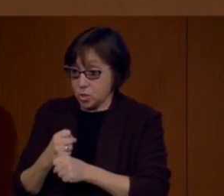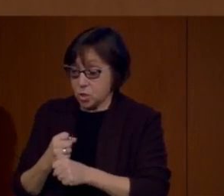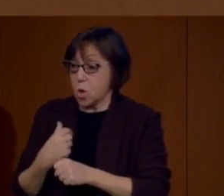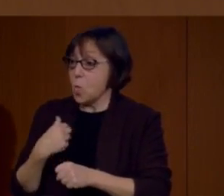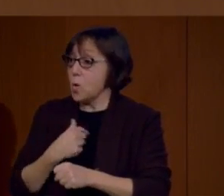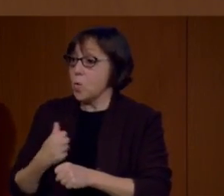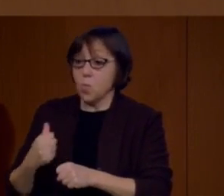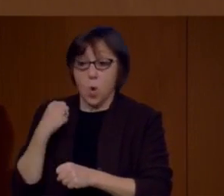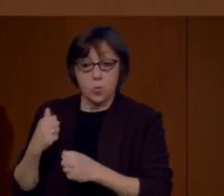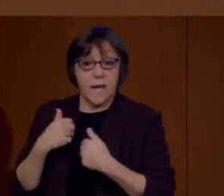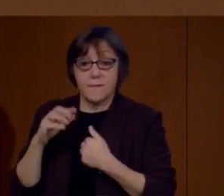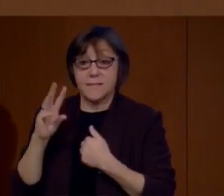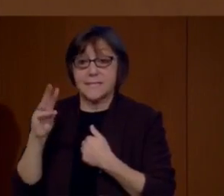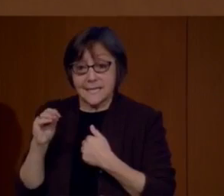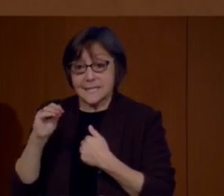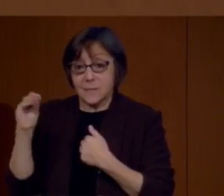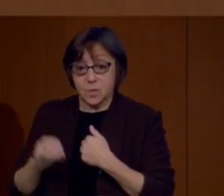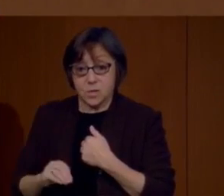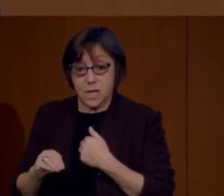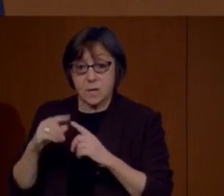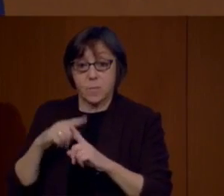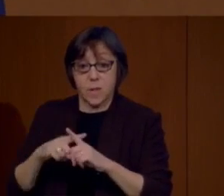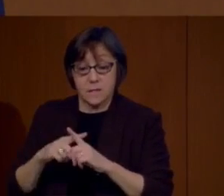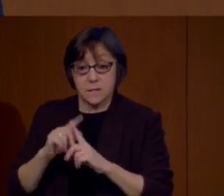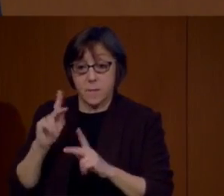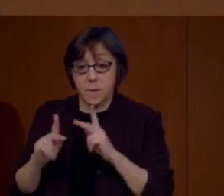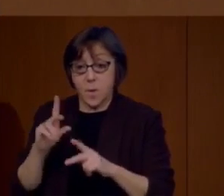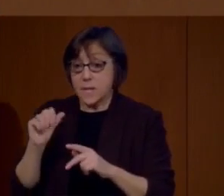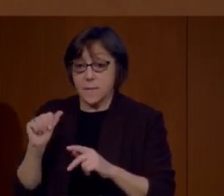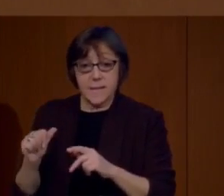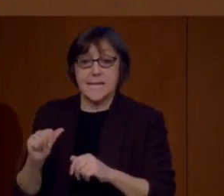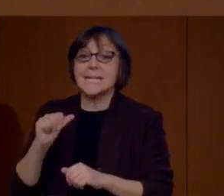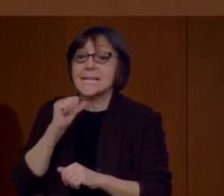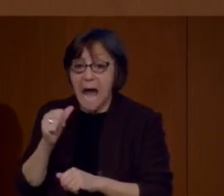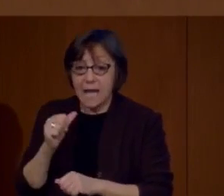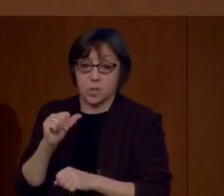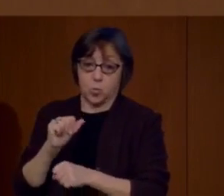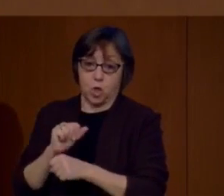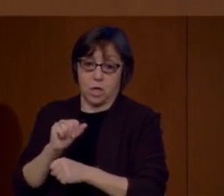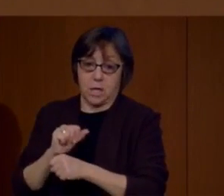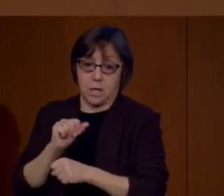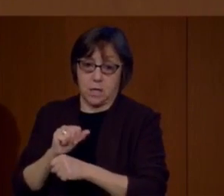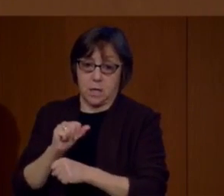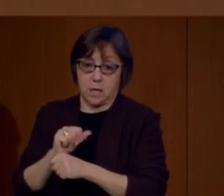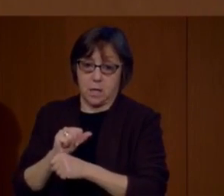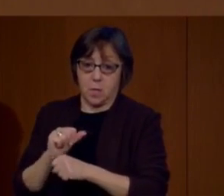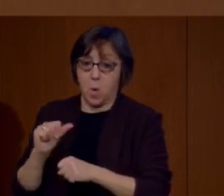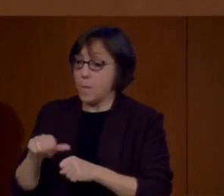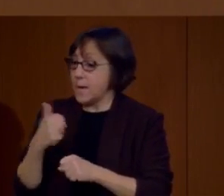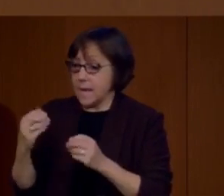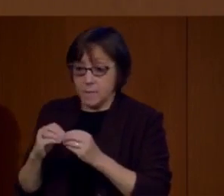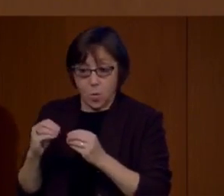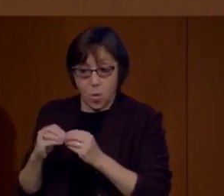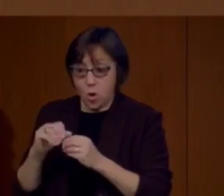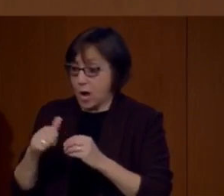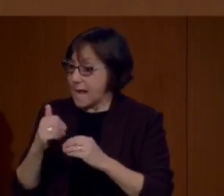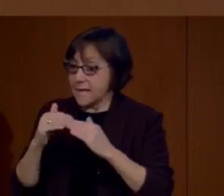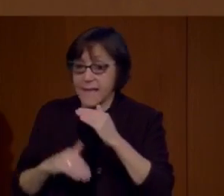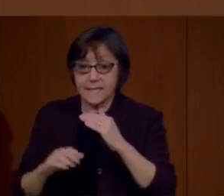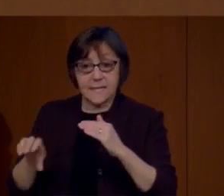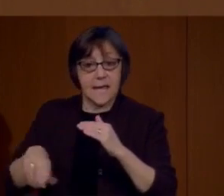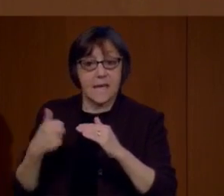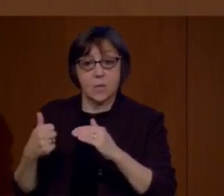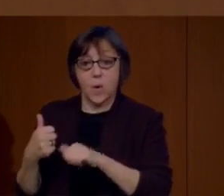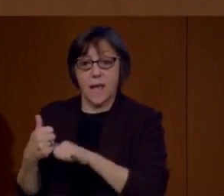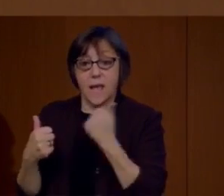won't have 60% plus of people with disabilities out of the workforce. It won't be any more or any less than anybody else